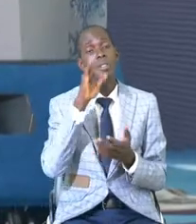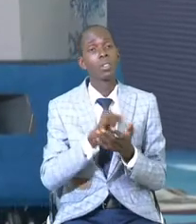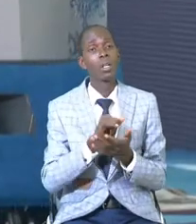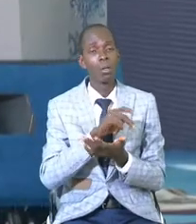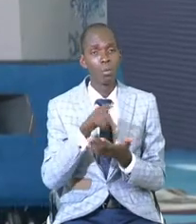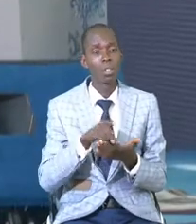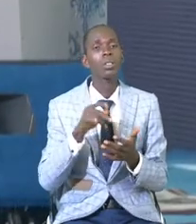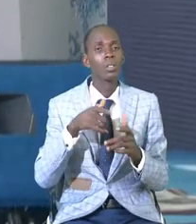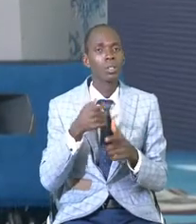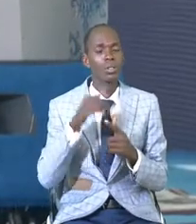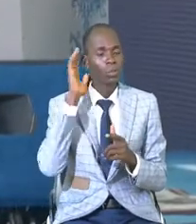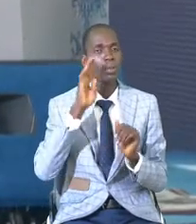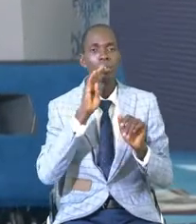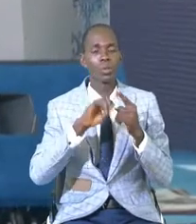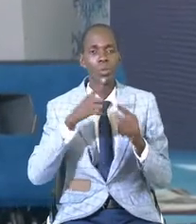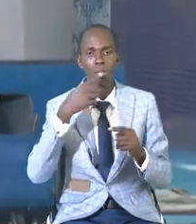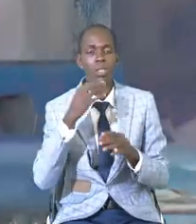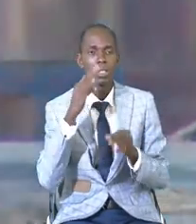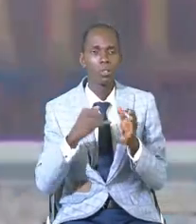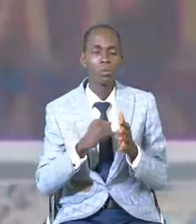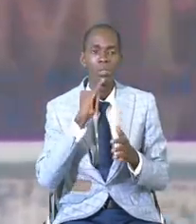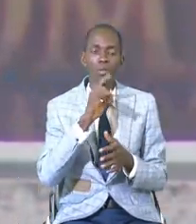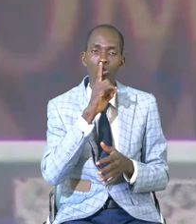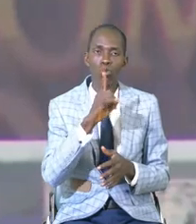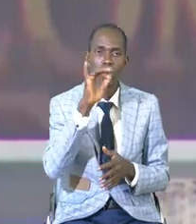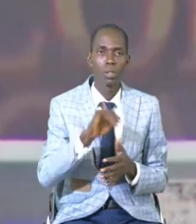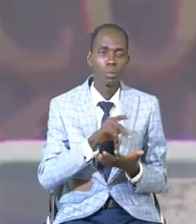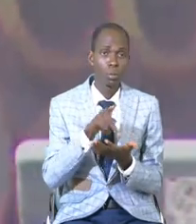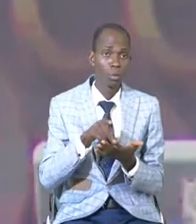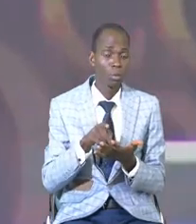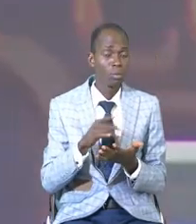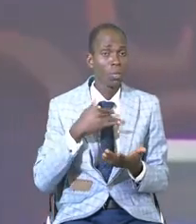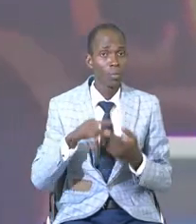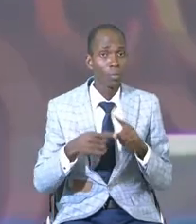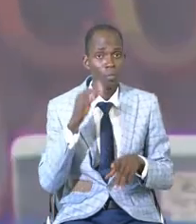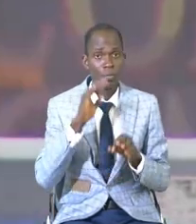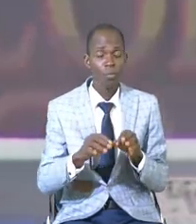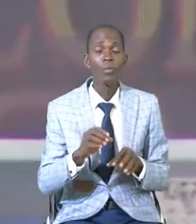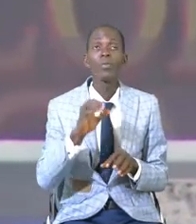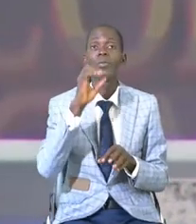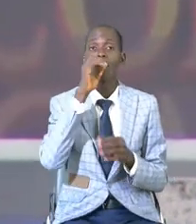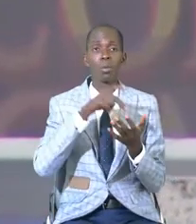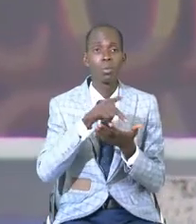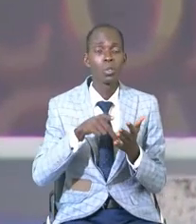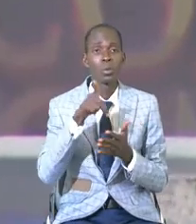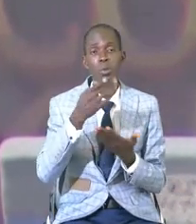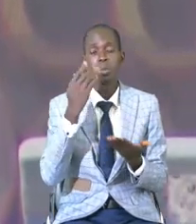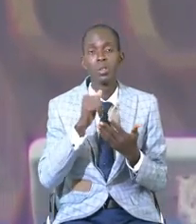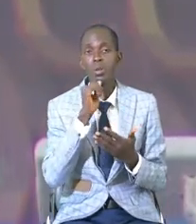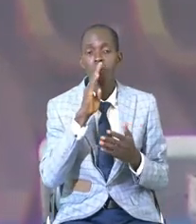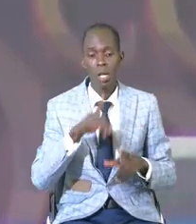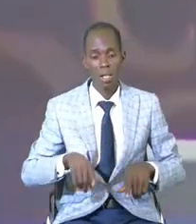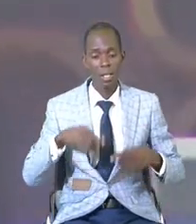is poison. My friend, when you drink poison, you'll not be alive to tell, to come and tell us that it